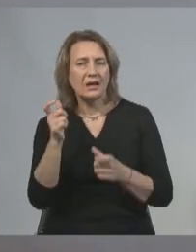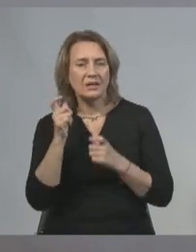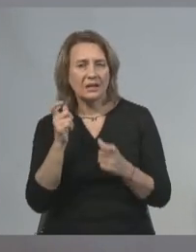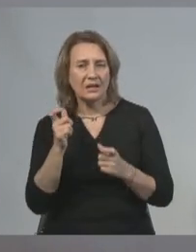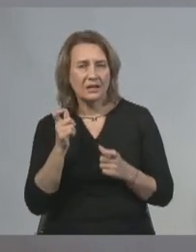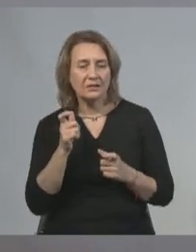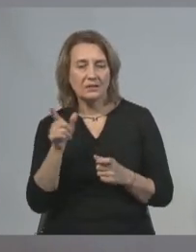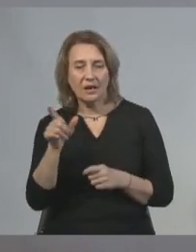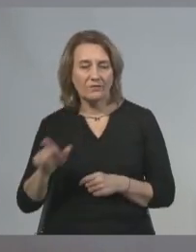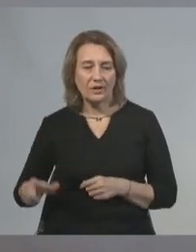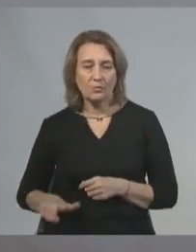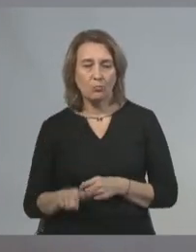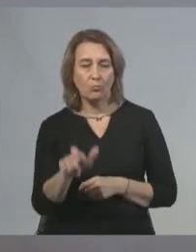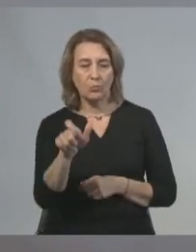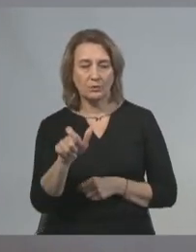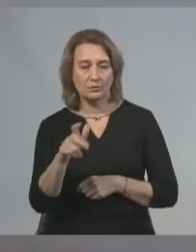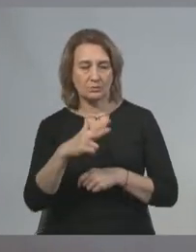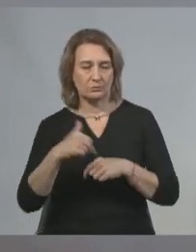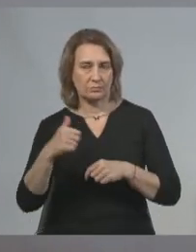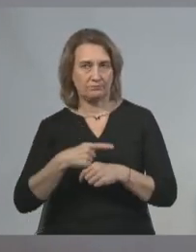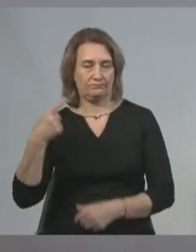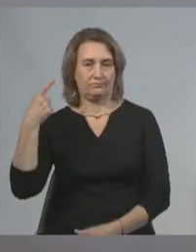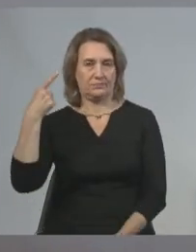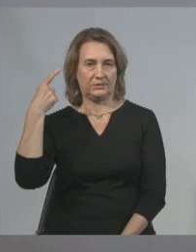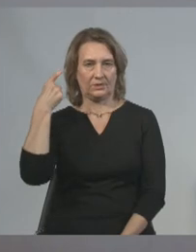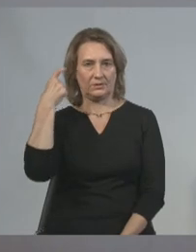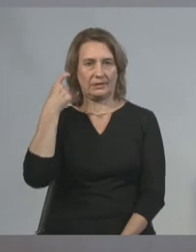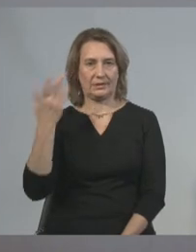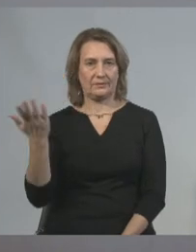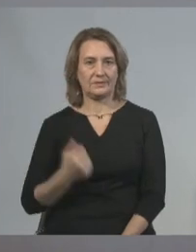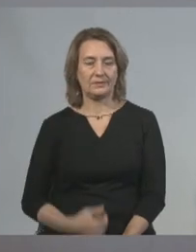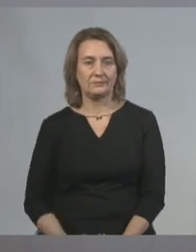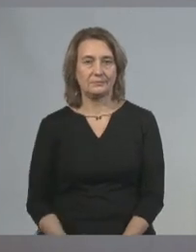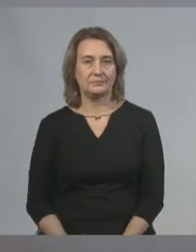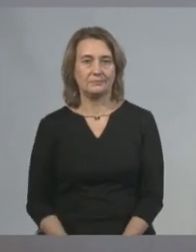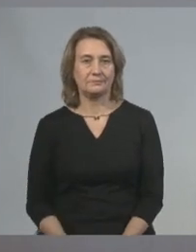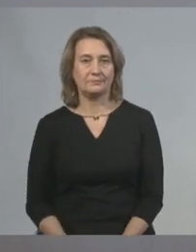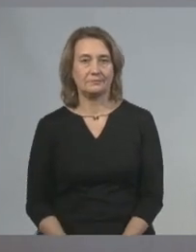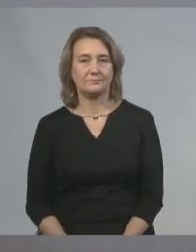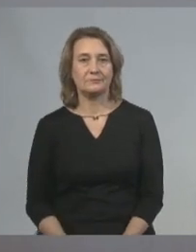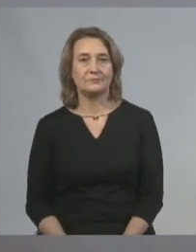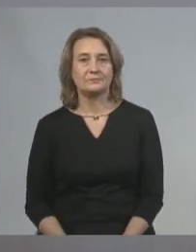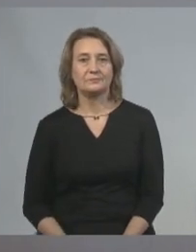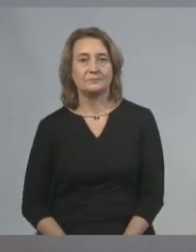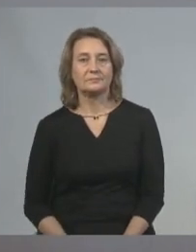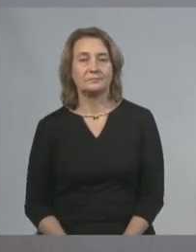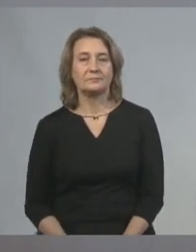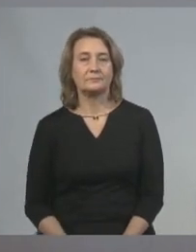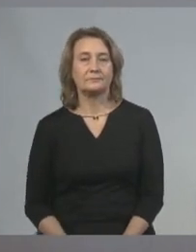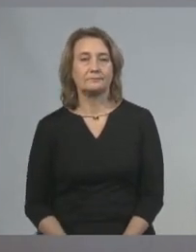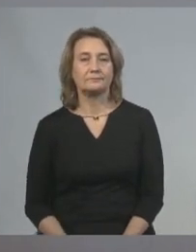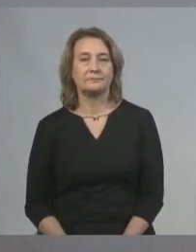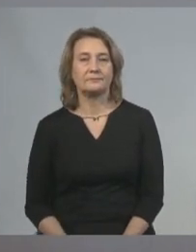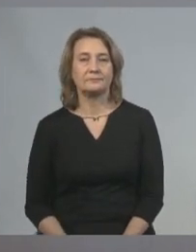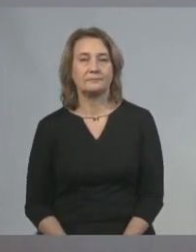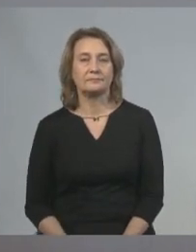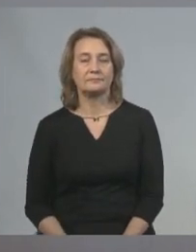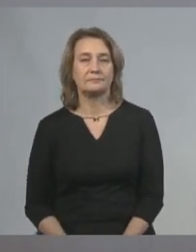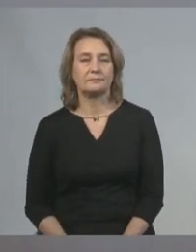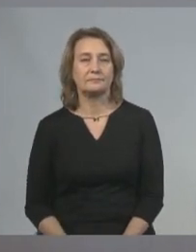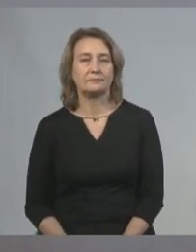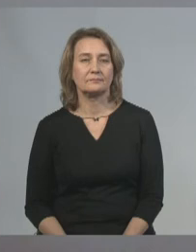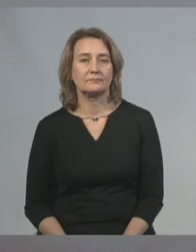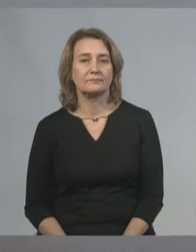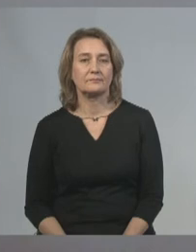problematic here first of all definition of the topic uh and interpretation by media uh it was let's say a typical